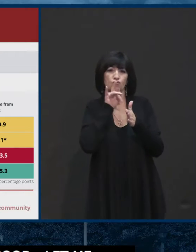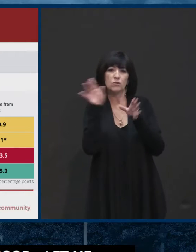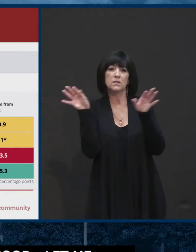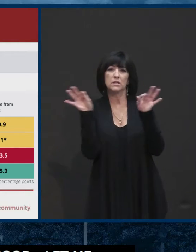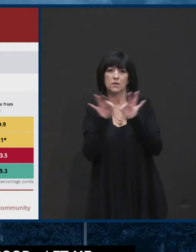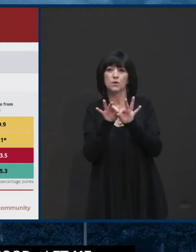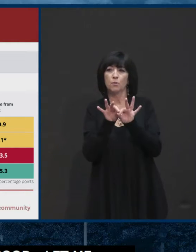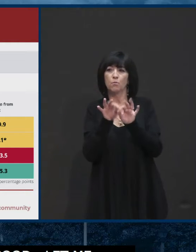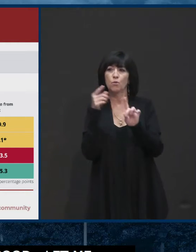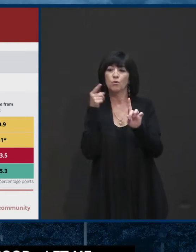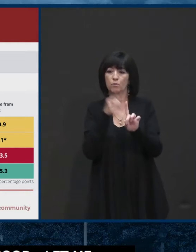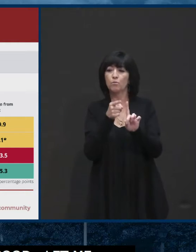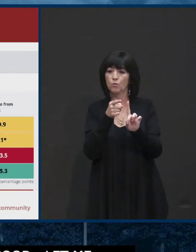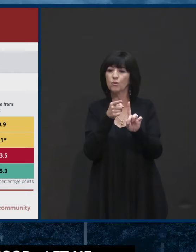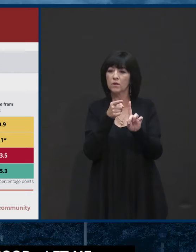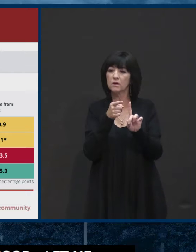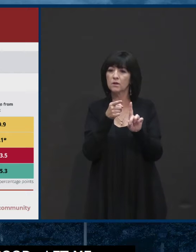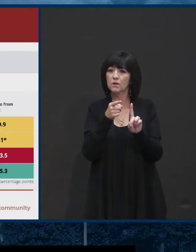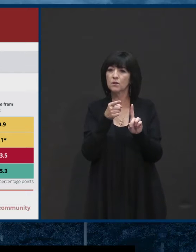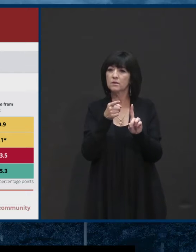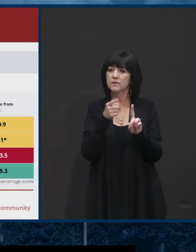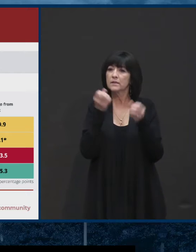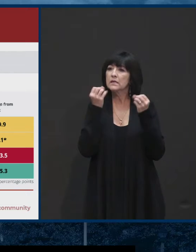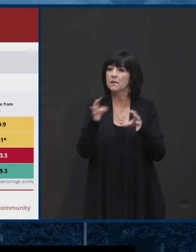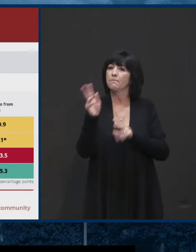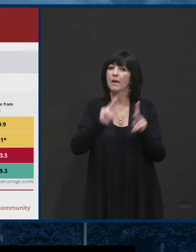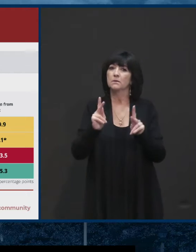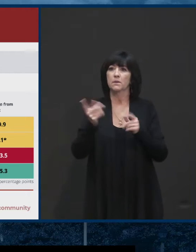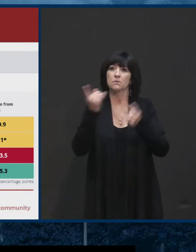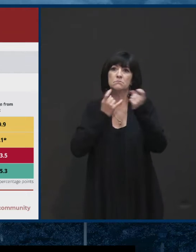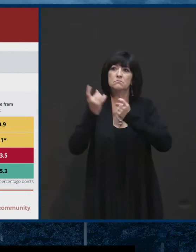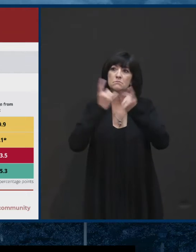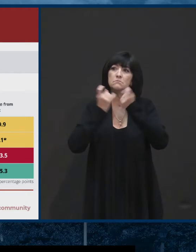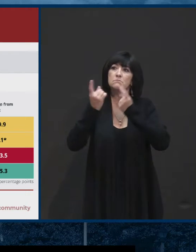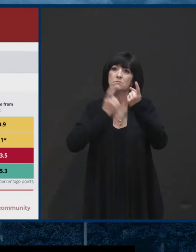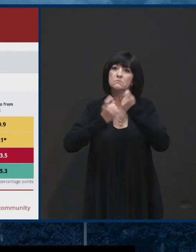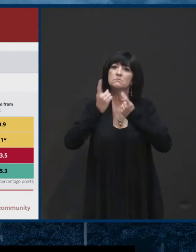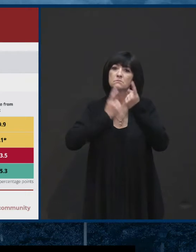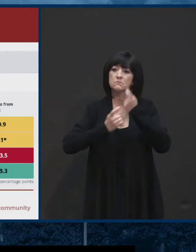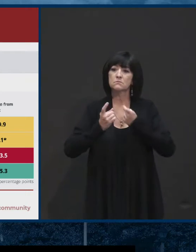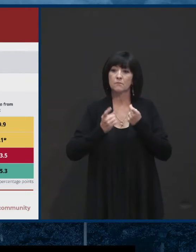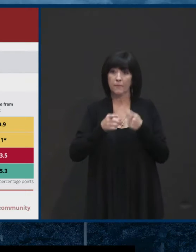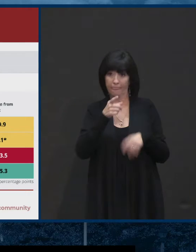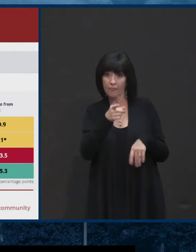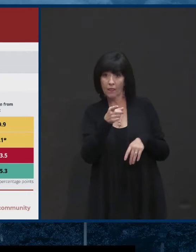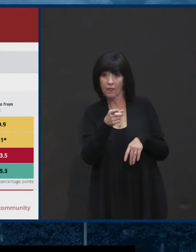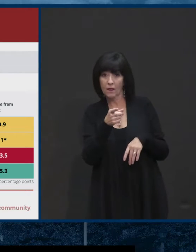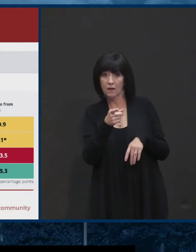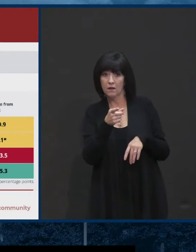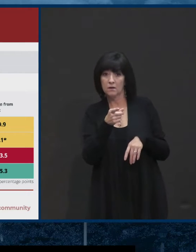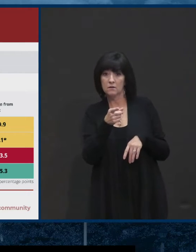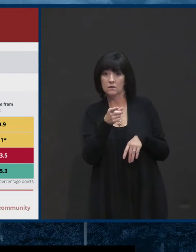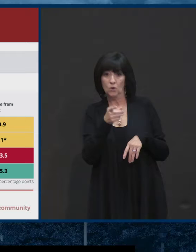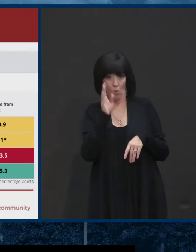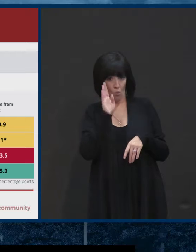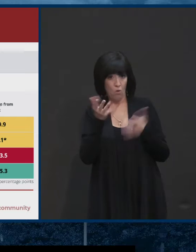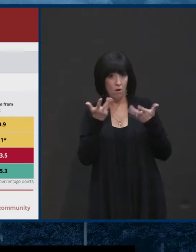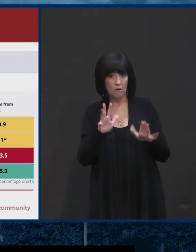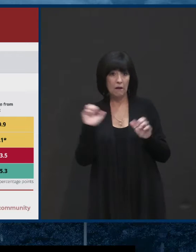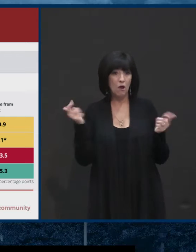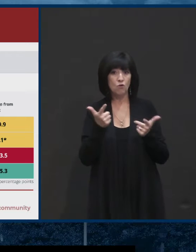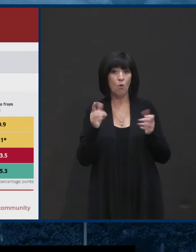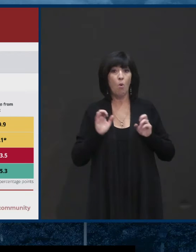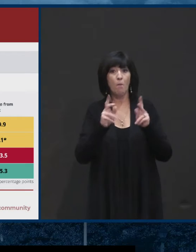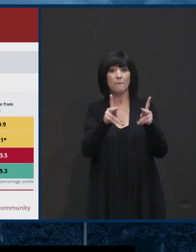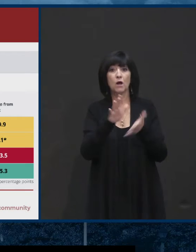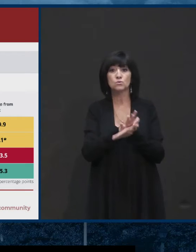I get as governor, and we get all the time as part of our team, is, are you going to be everybody back in school when it gets to green?